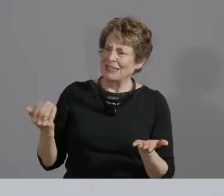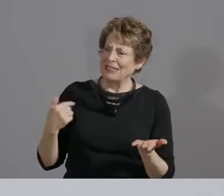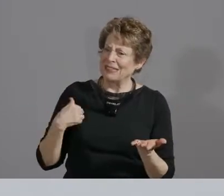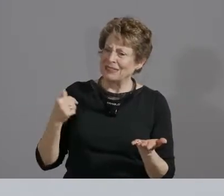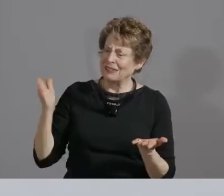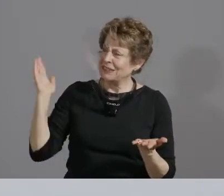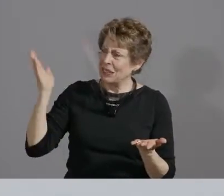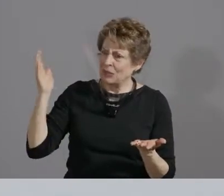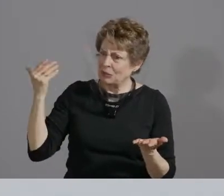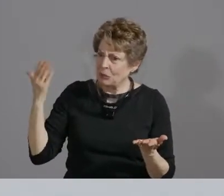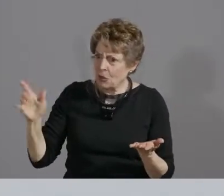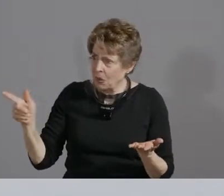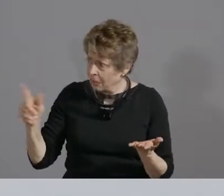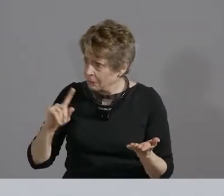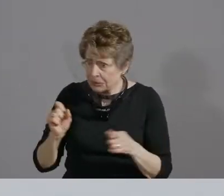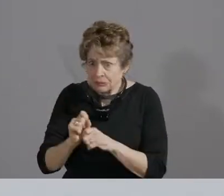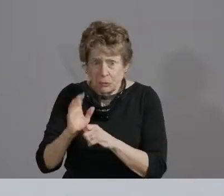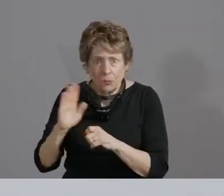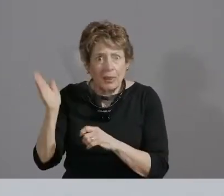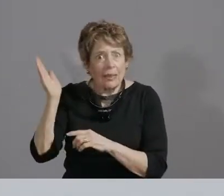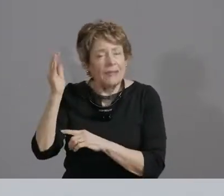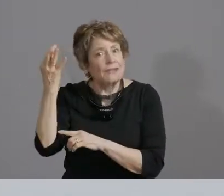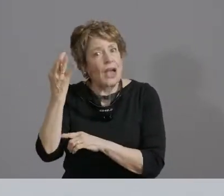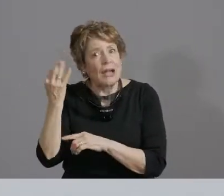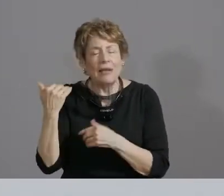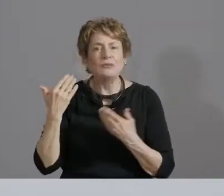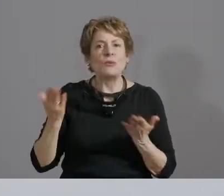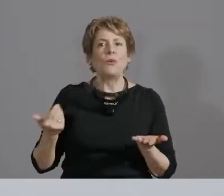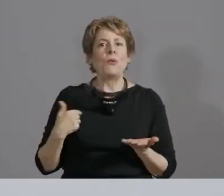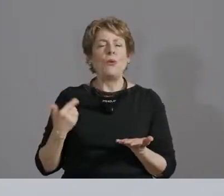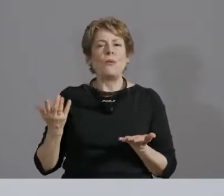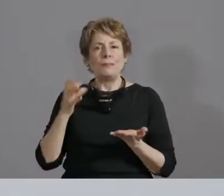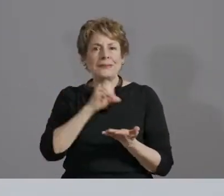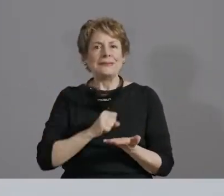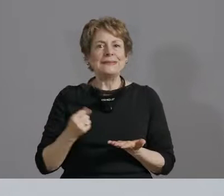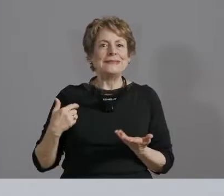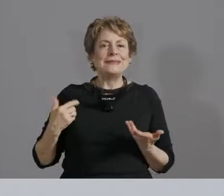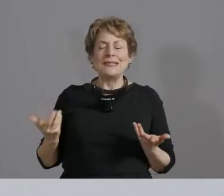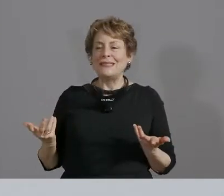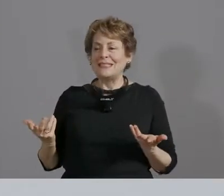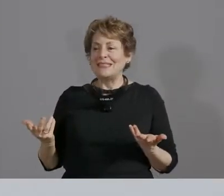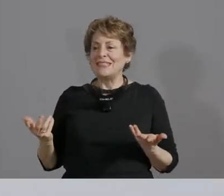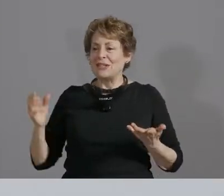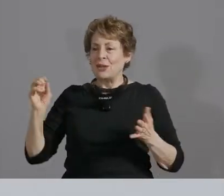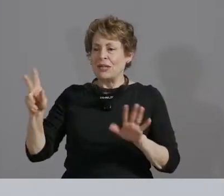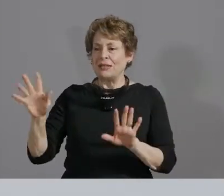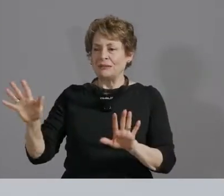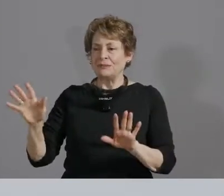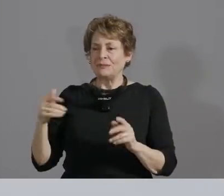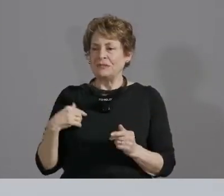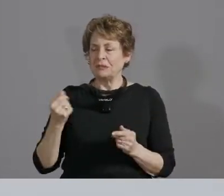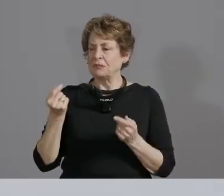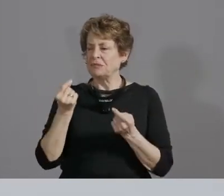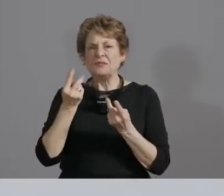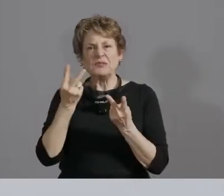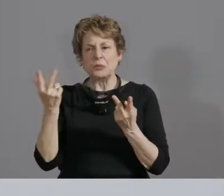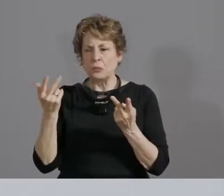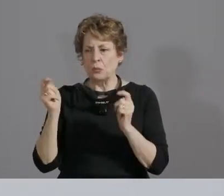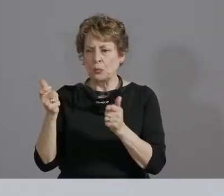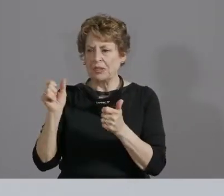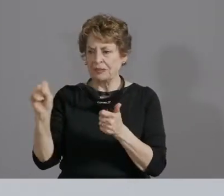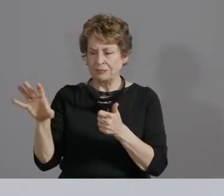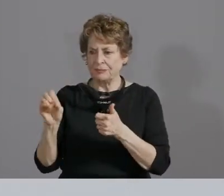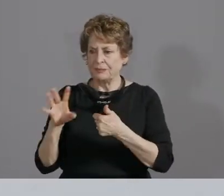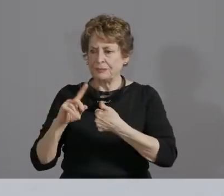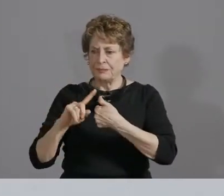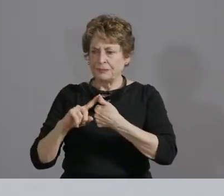know. I missed you guys too. Oh, that's sweet. A couple of quick things. First is technical. In terms of the 1.1